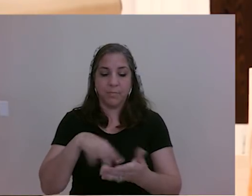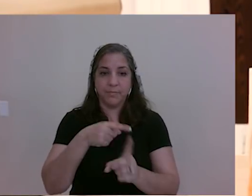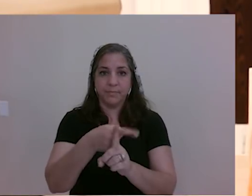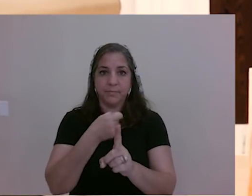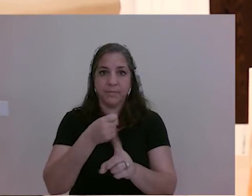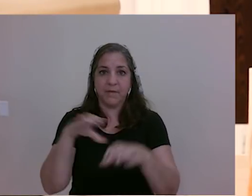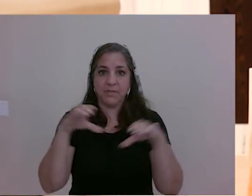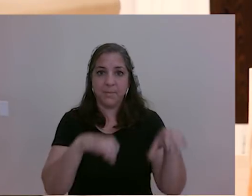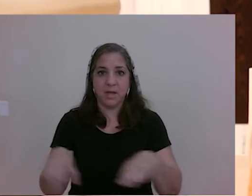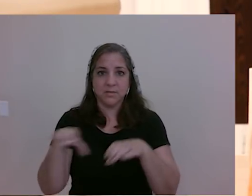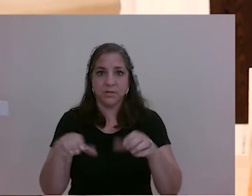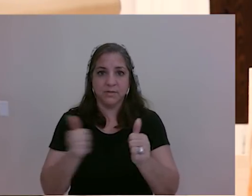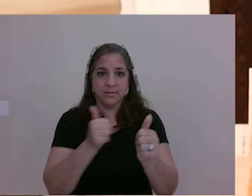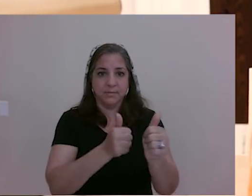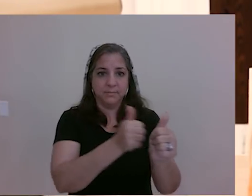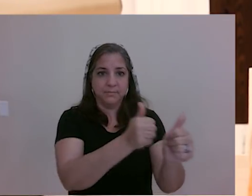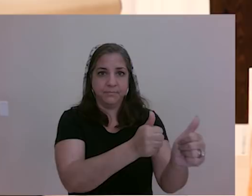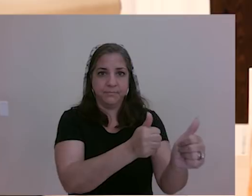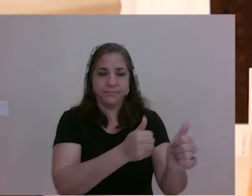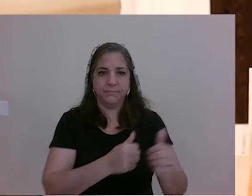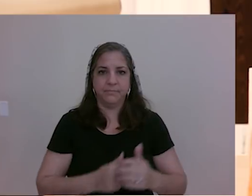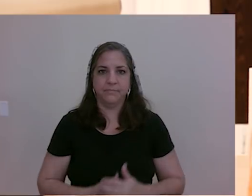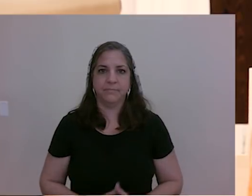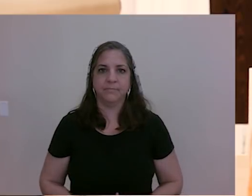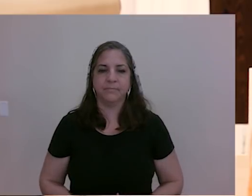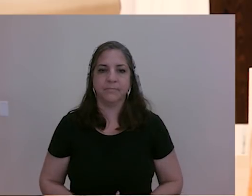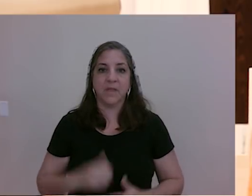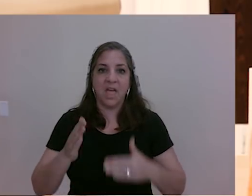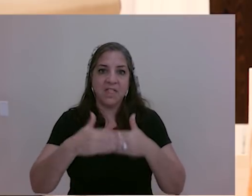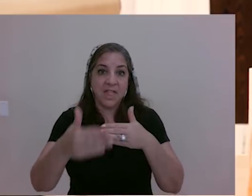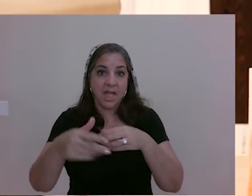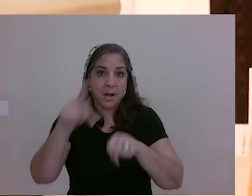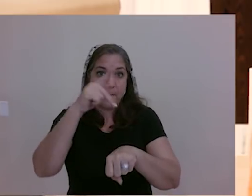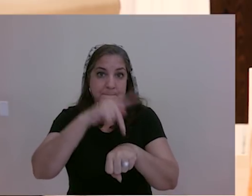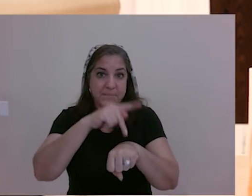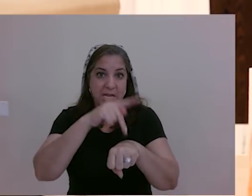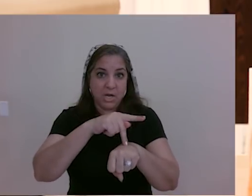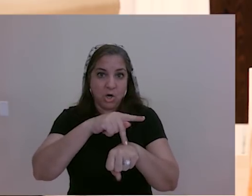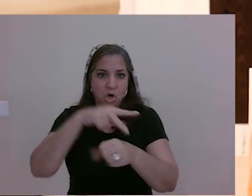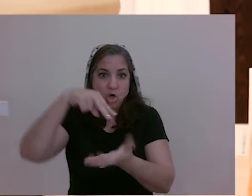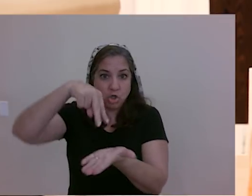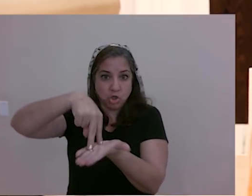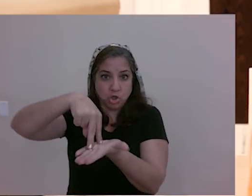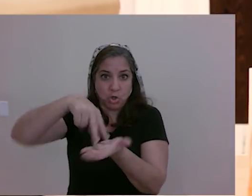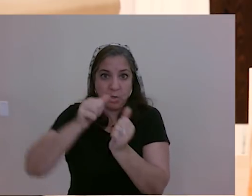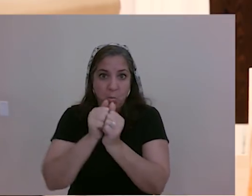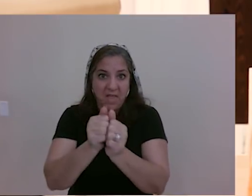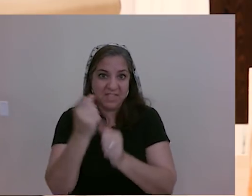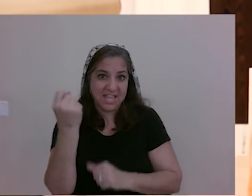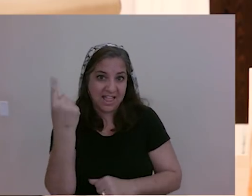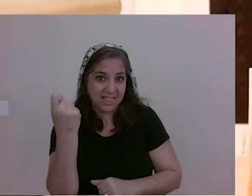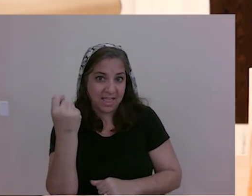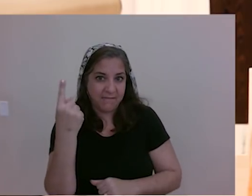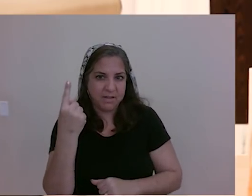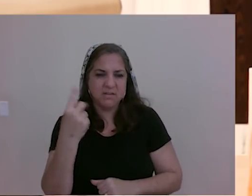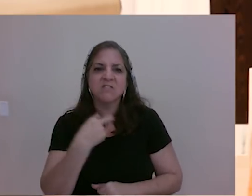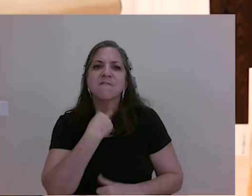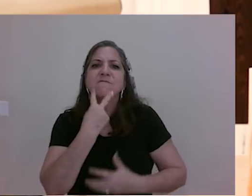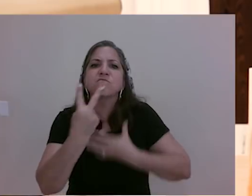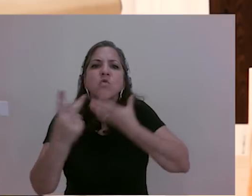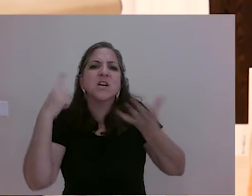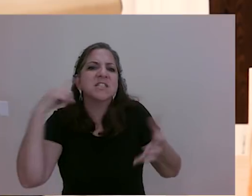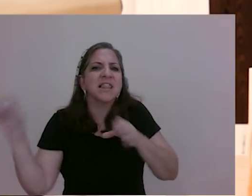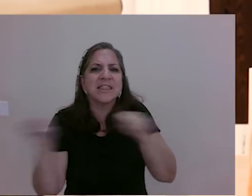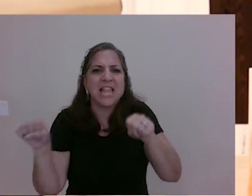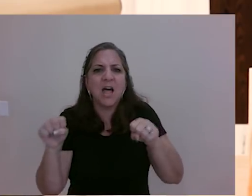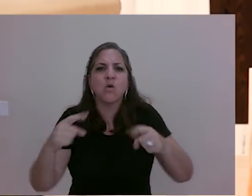A reading from the Acts of the Apostles. Then Peter stood up with the 11, raised his